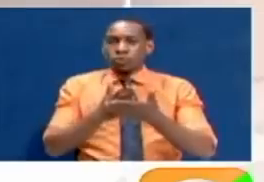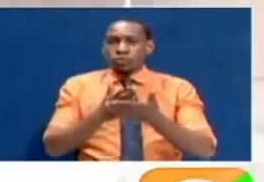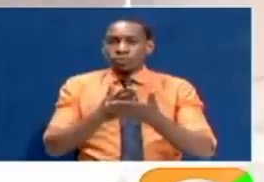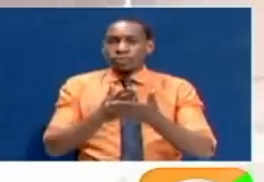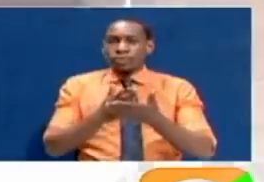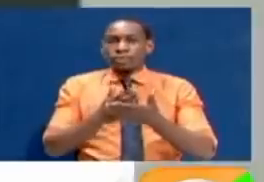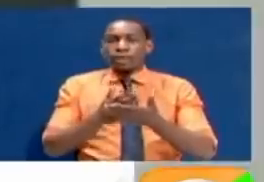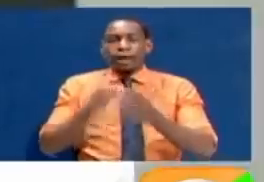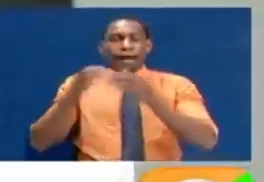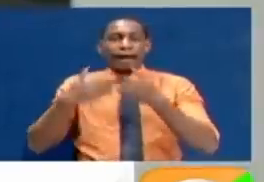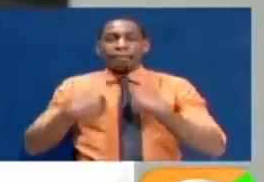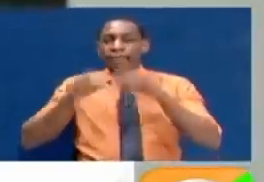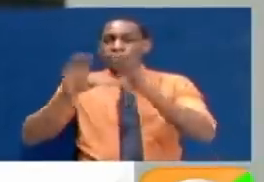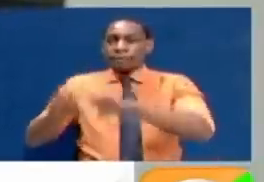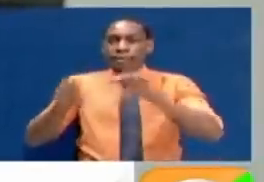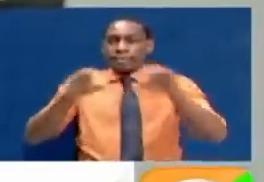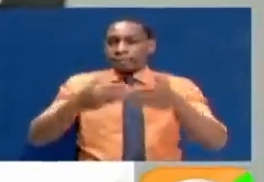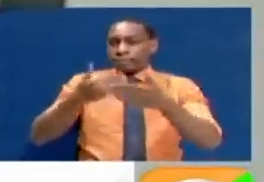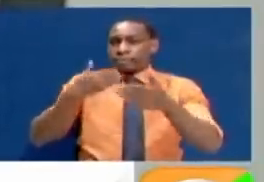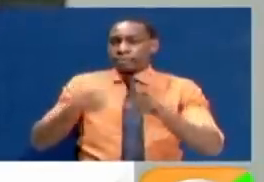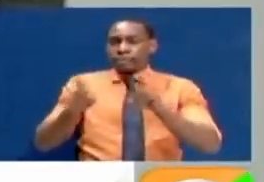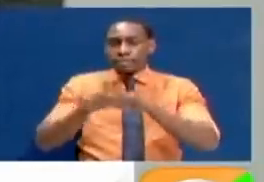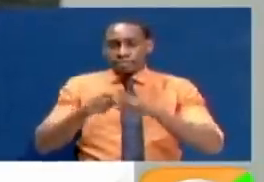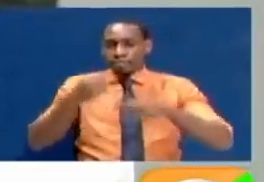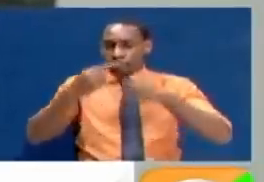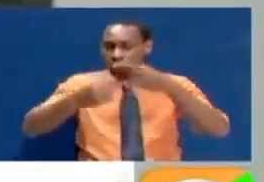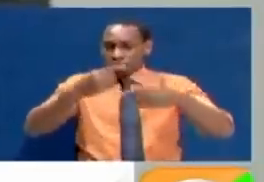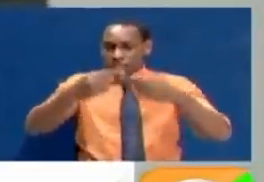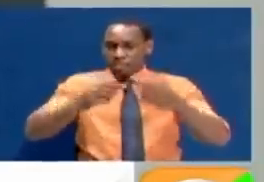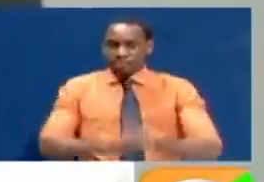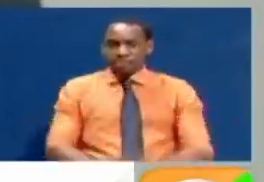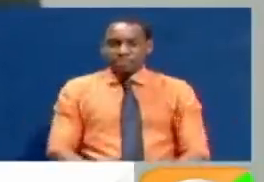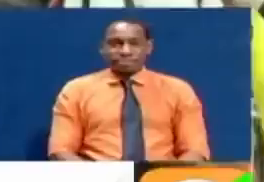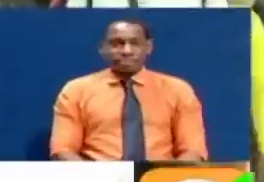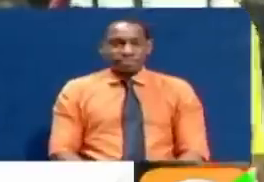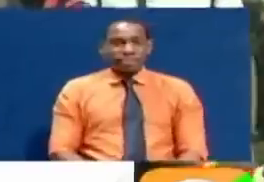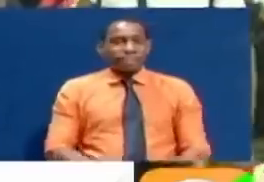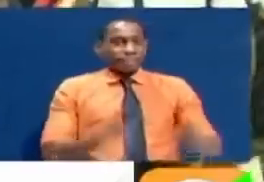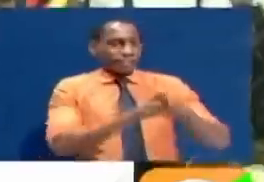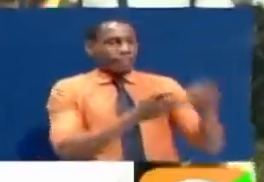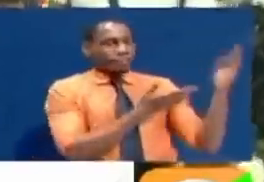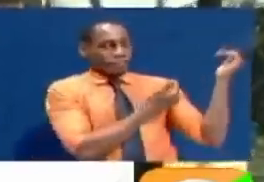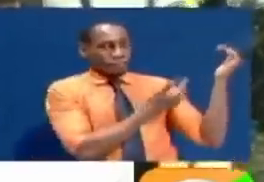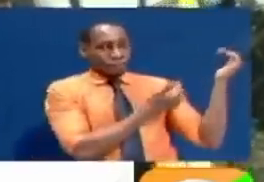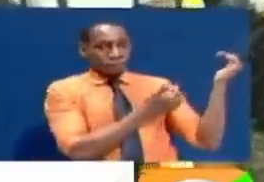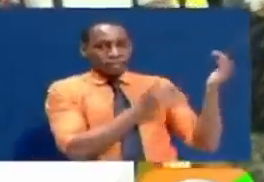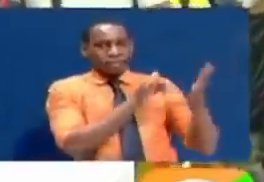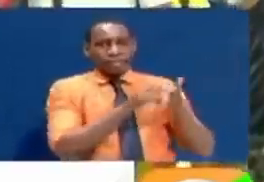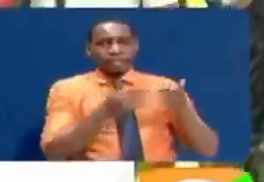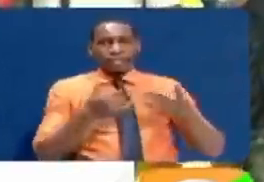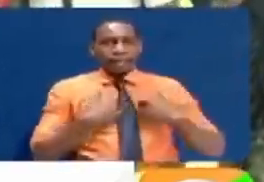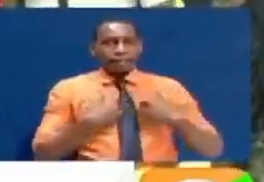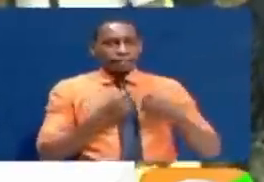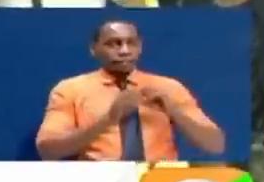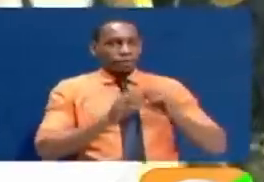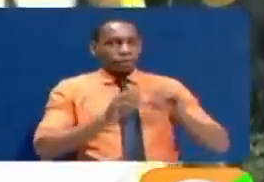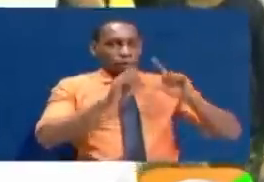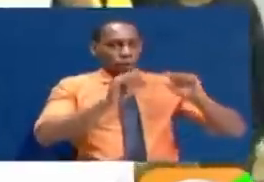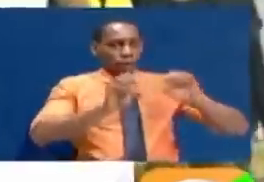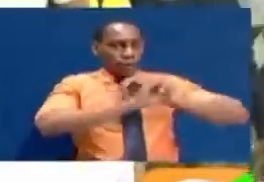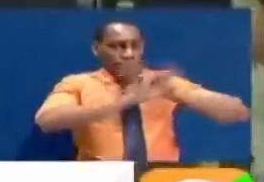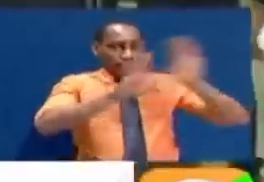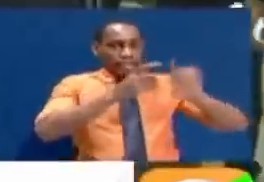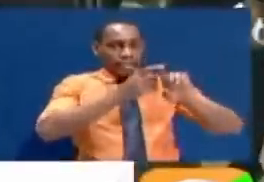that, so we are still holding on. And hopefully you get some clarification from